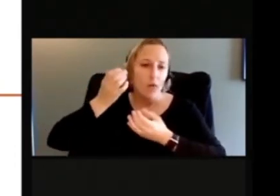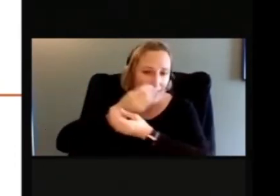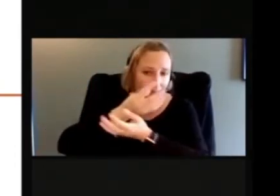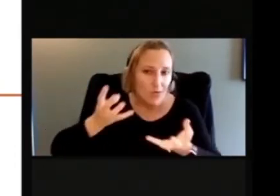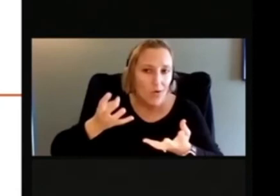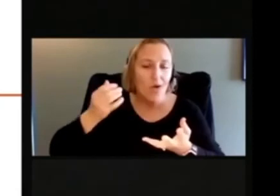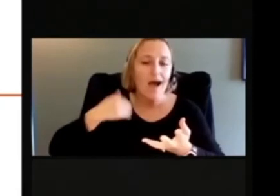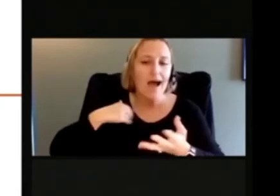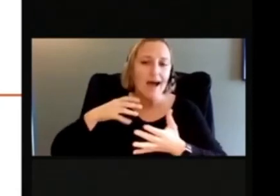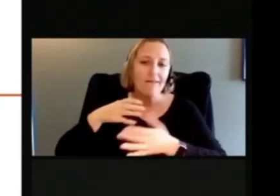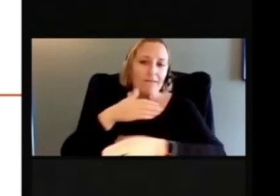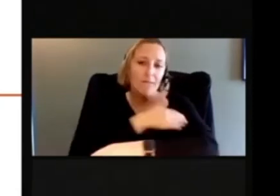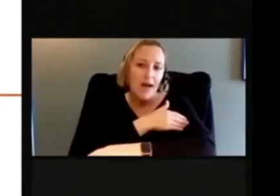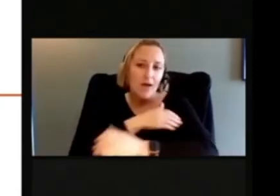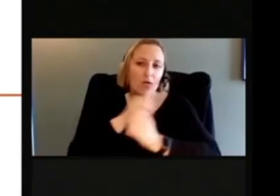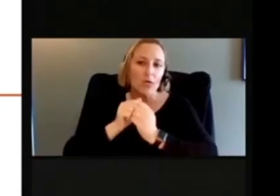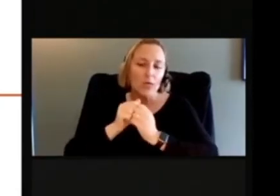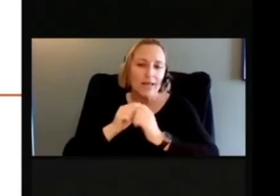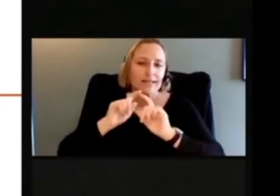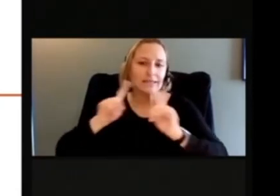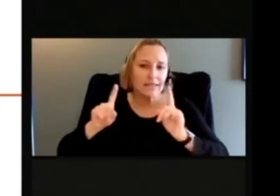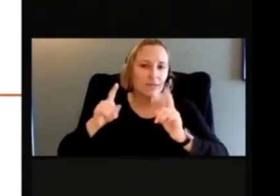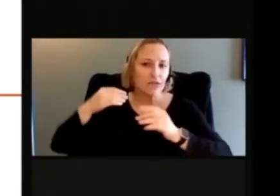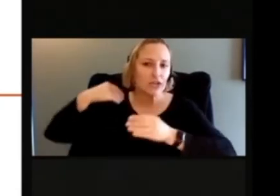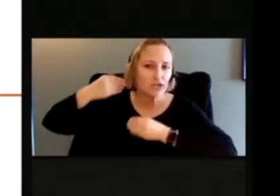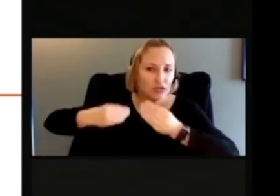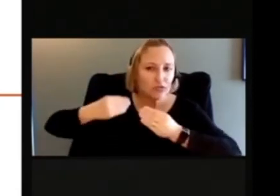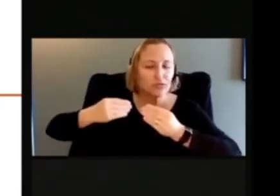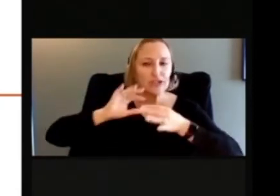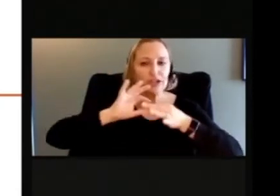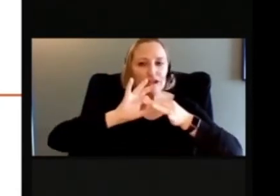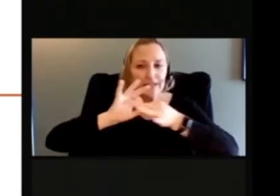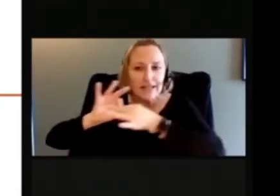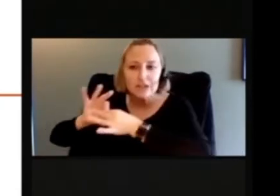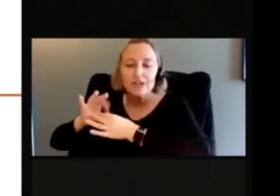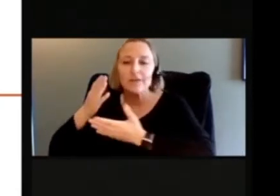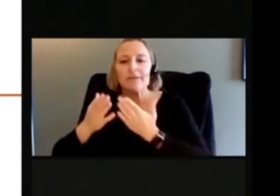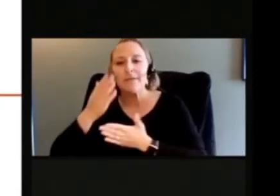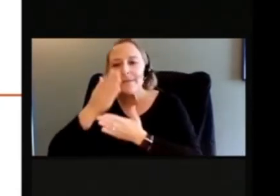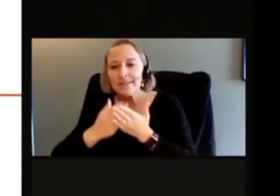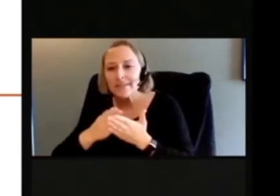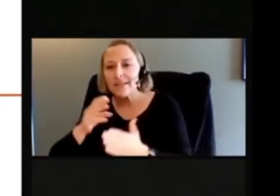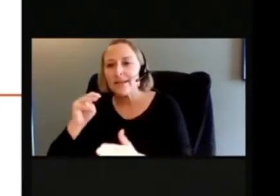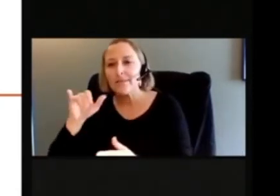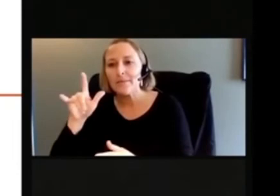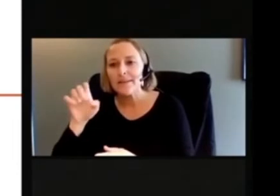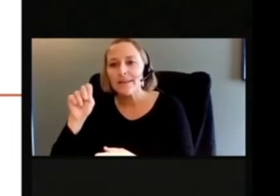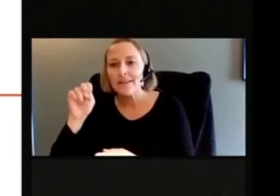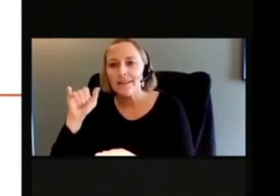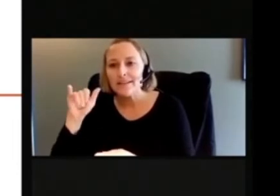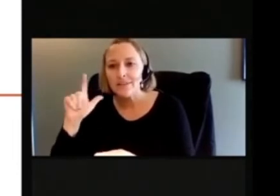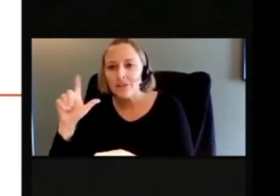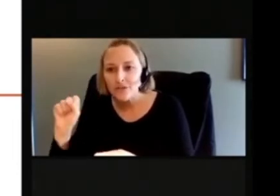intergenerational connections, and that, those who might be in the millennials or those who